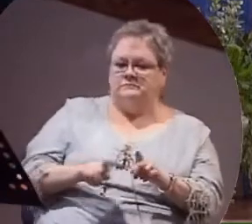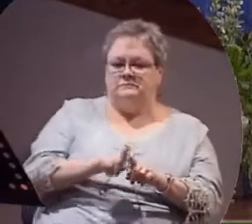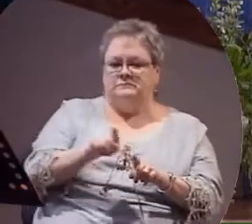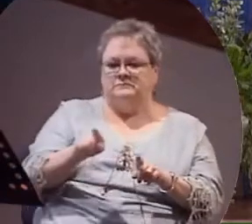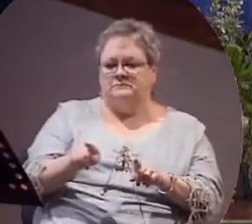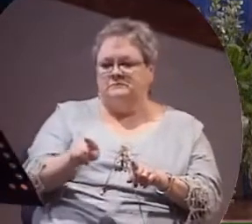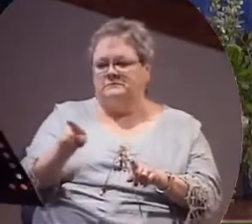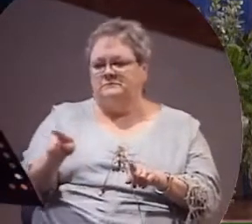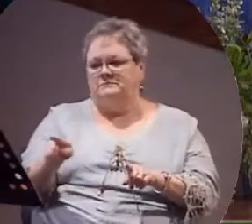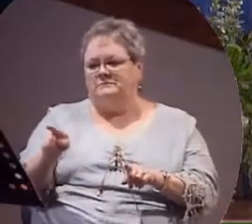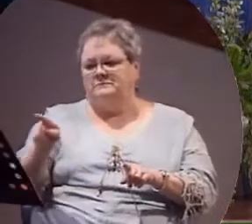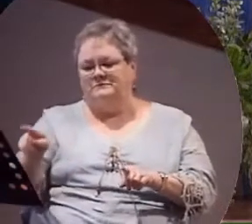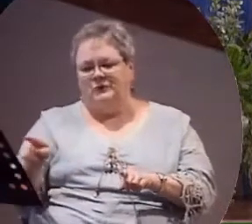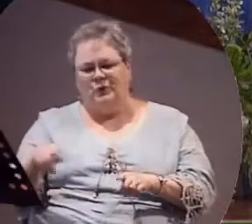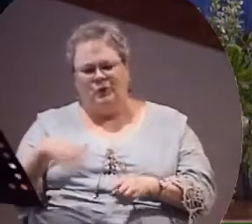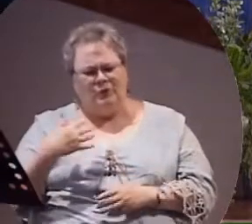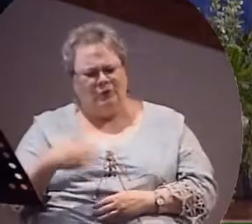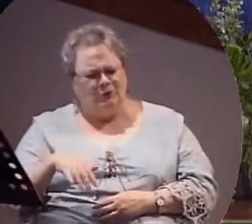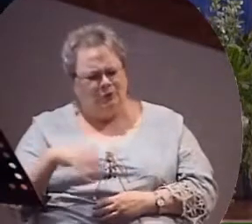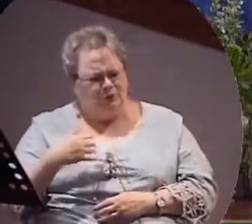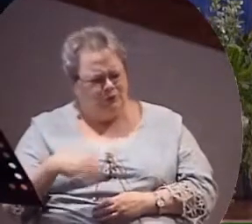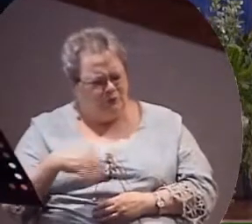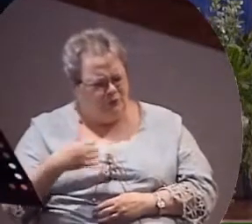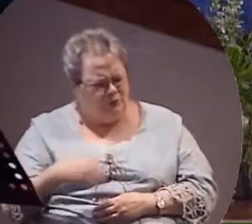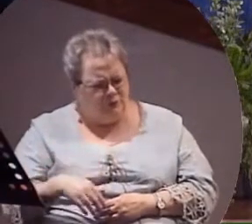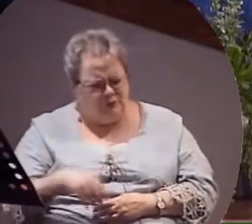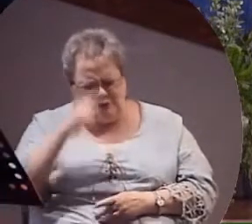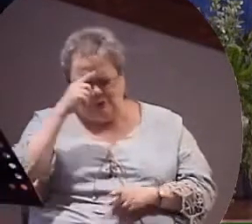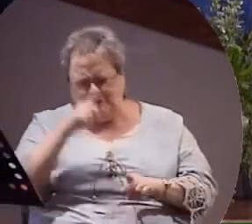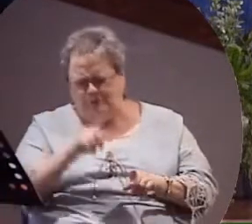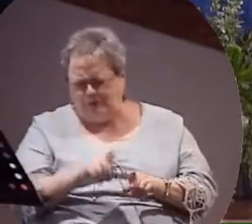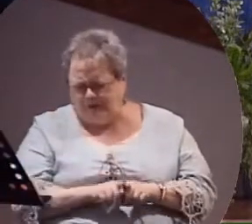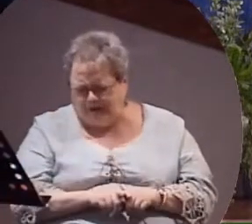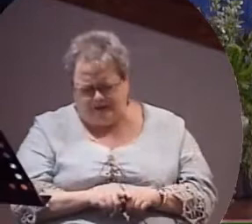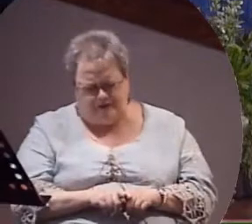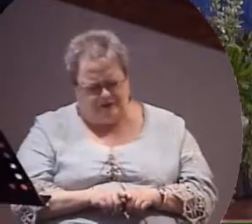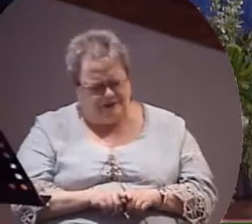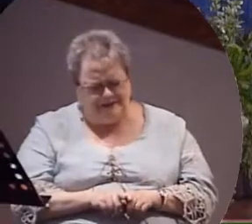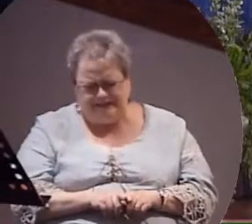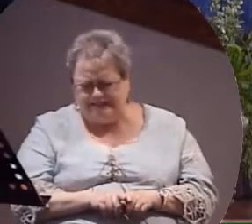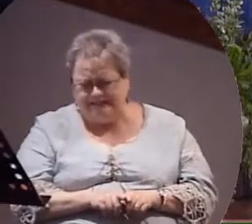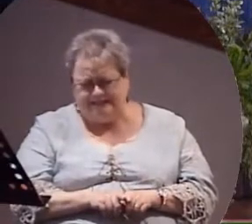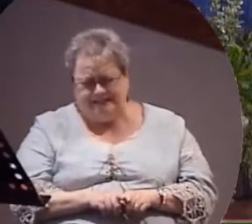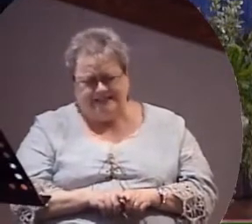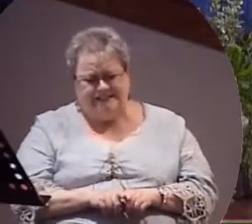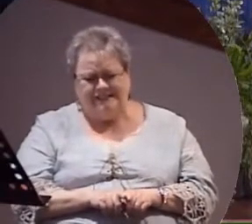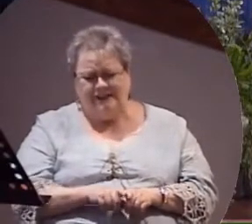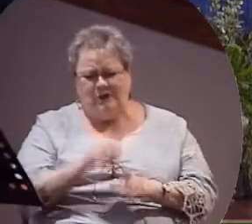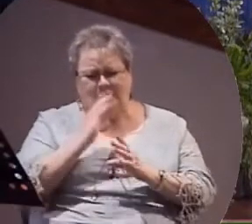Old Brother Such. Old brother. Old Brother Such.